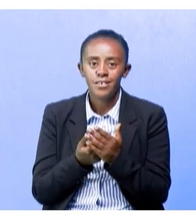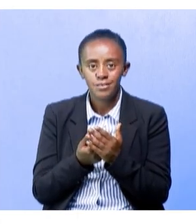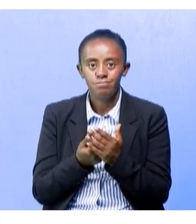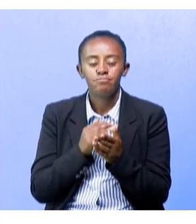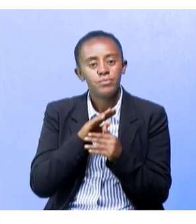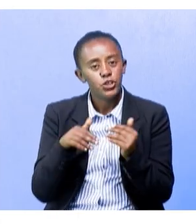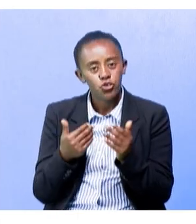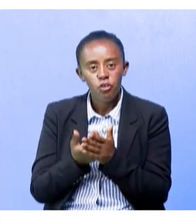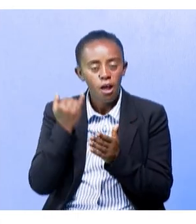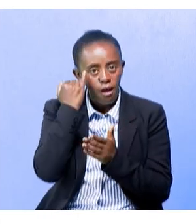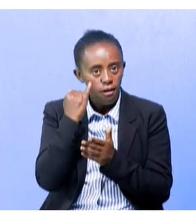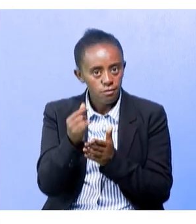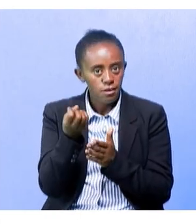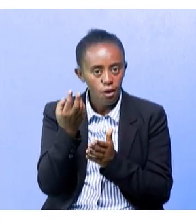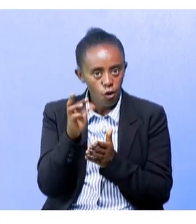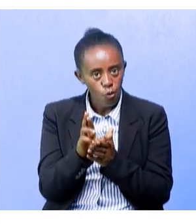idea of